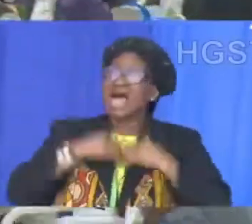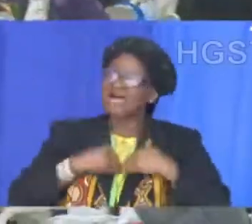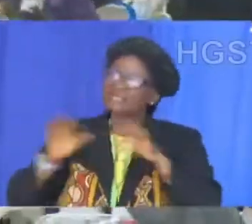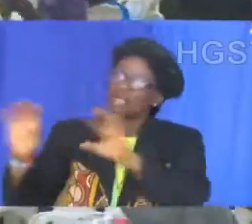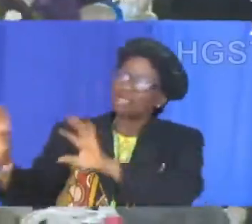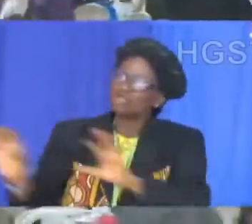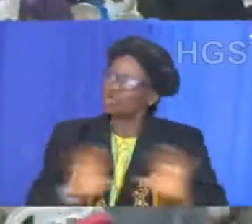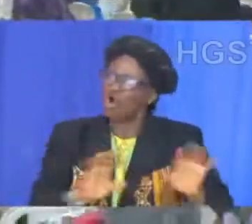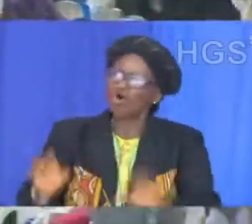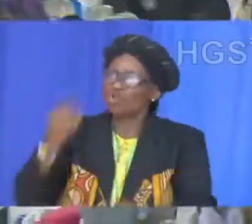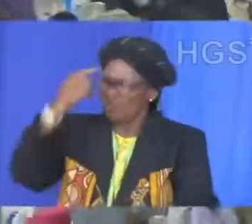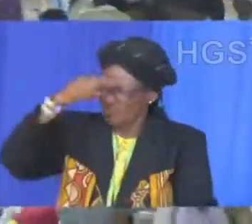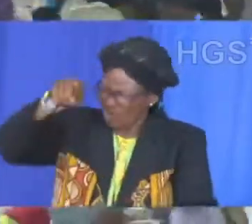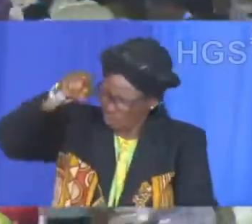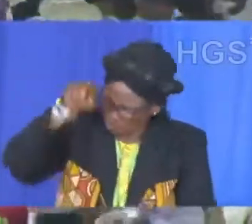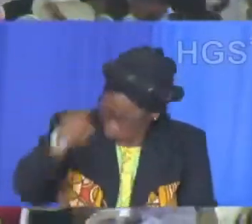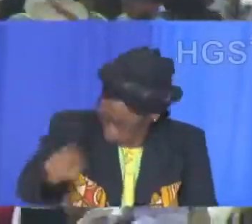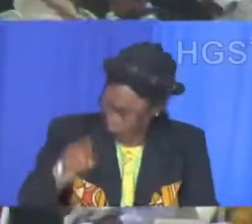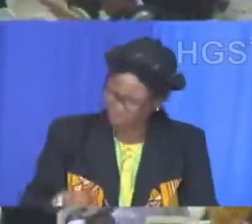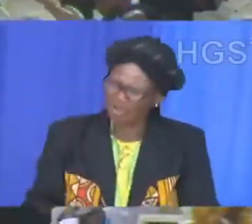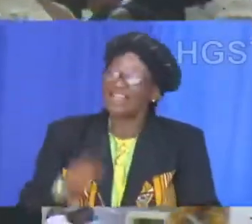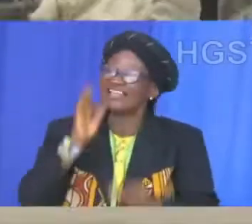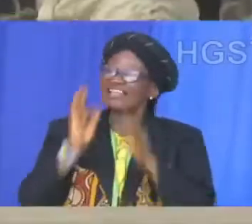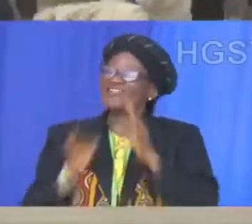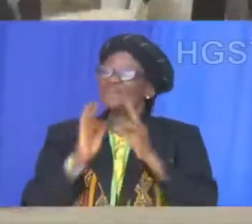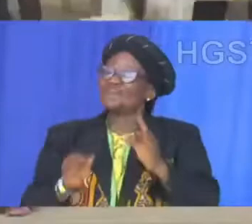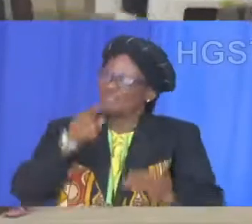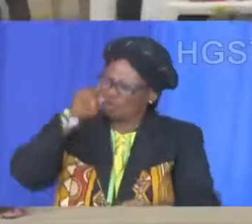anything to thank God for?